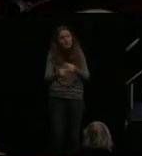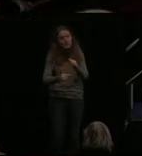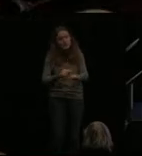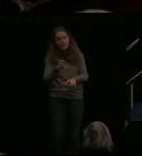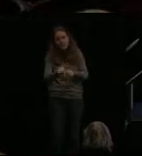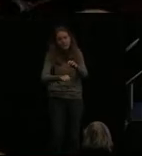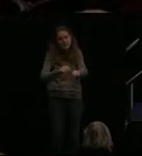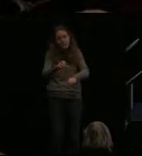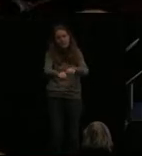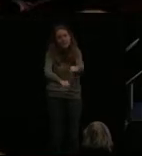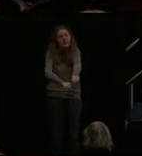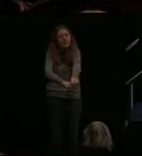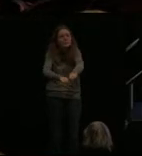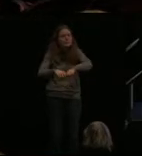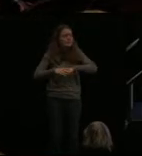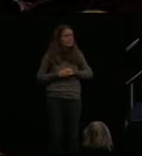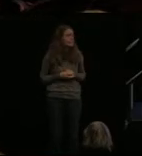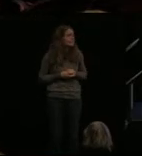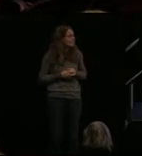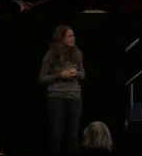taking ground.